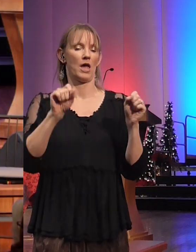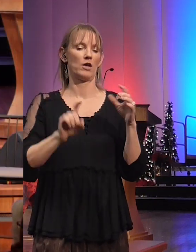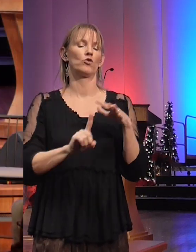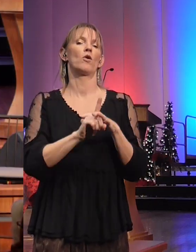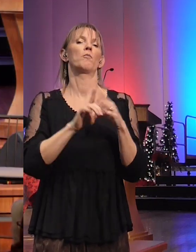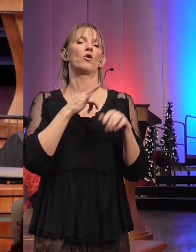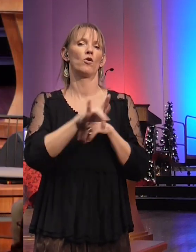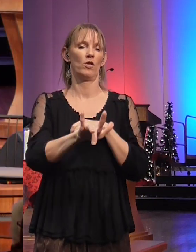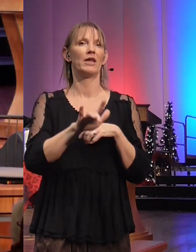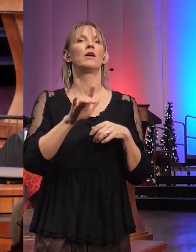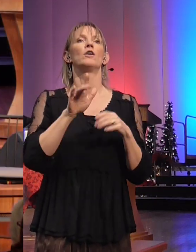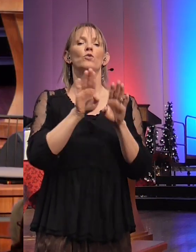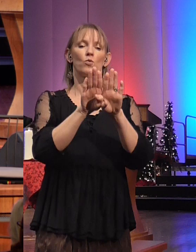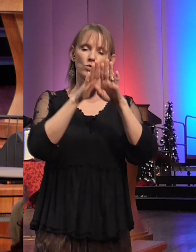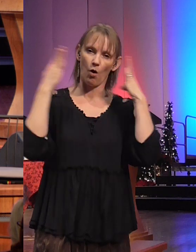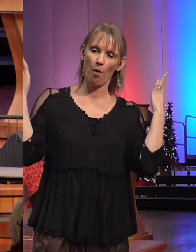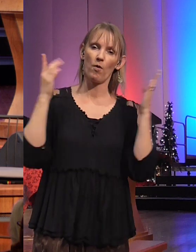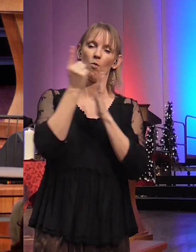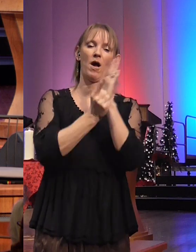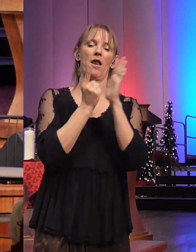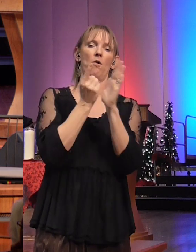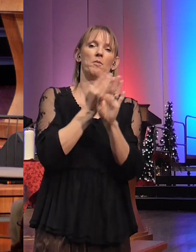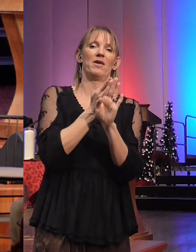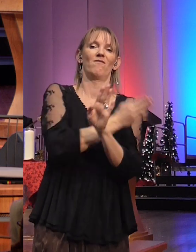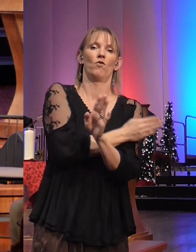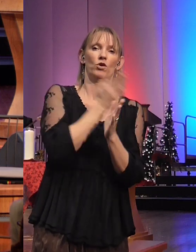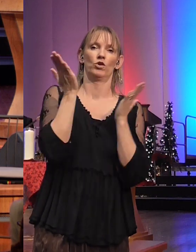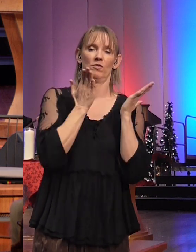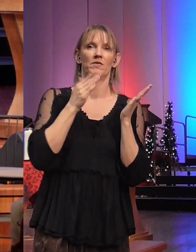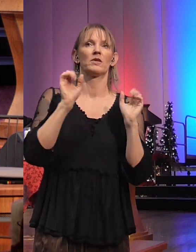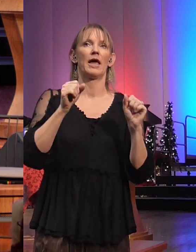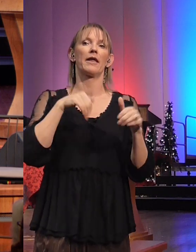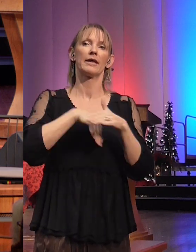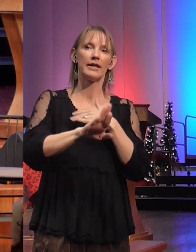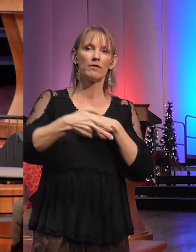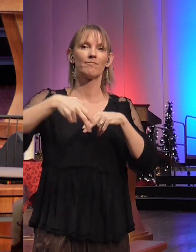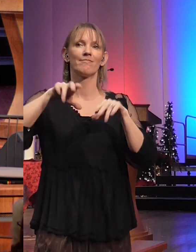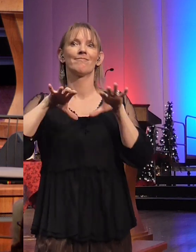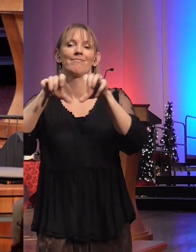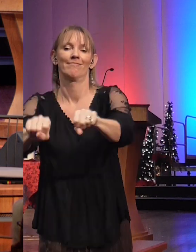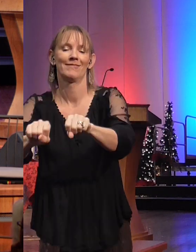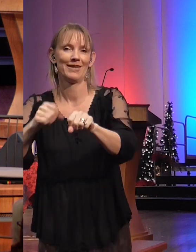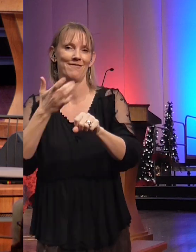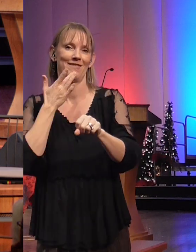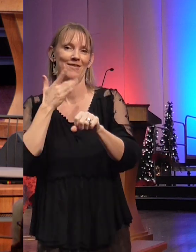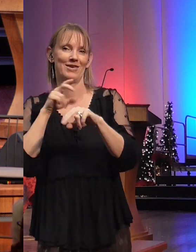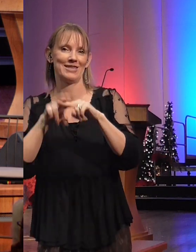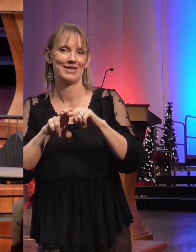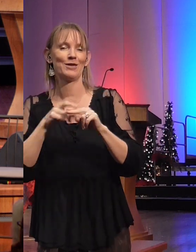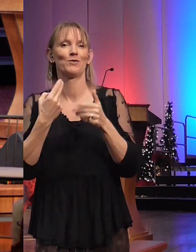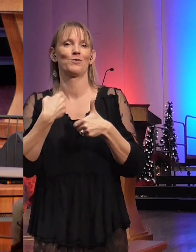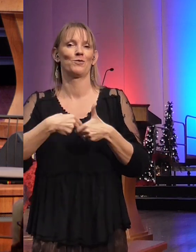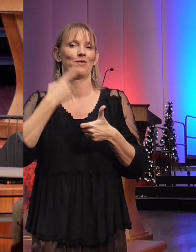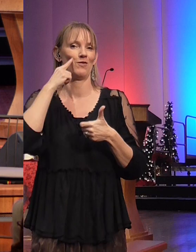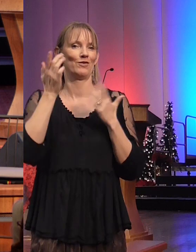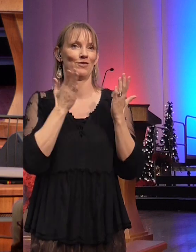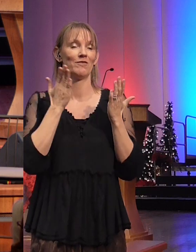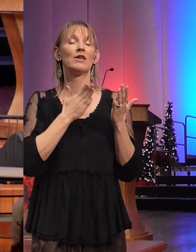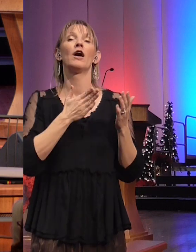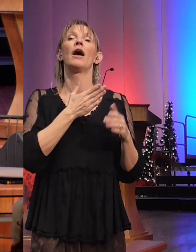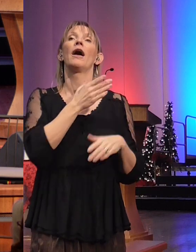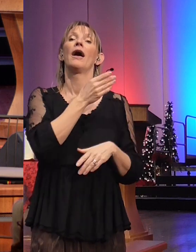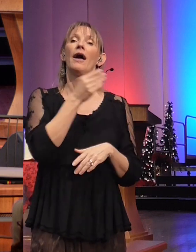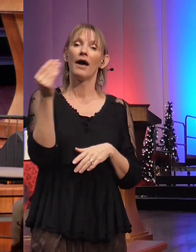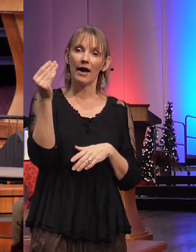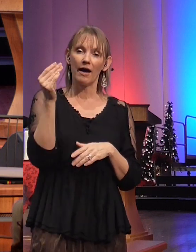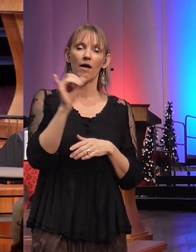early. Doors open an hour before each service. So you can come in and get your favorite seat and join us for the service. And